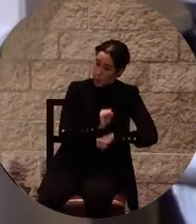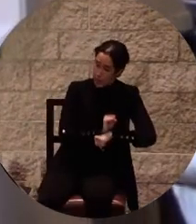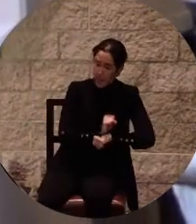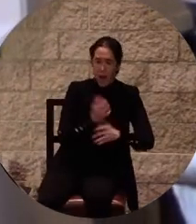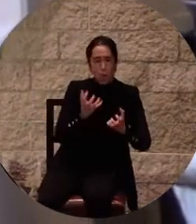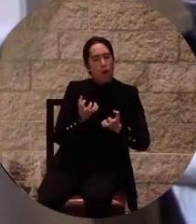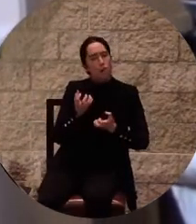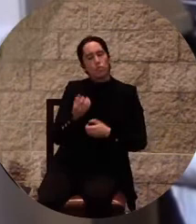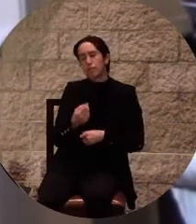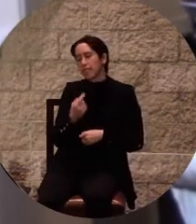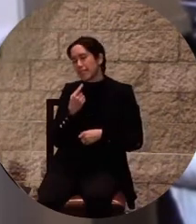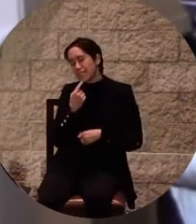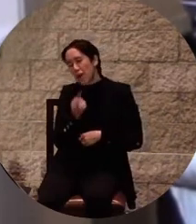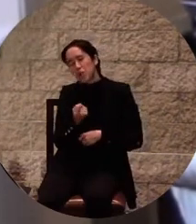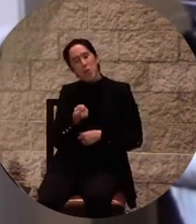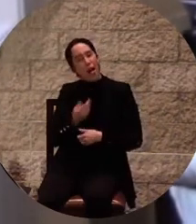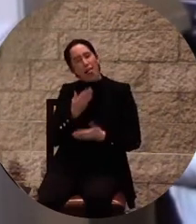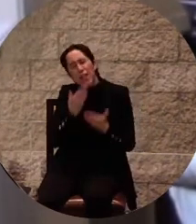thank you also for